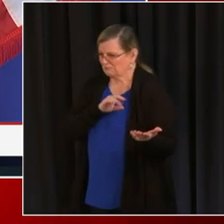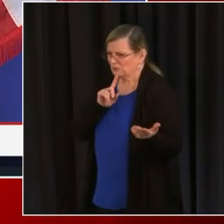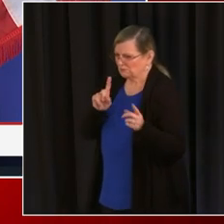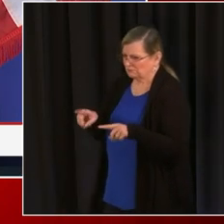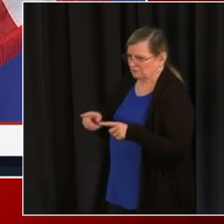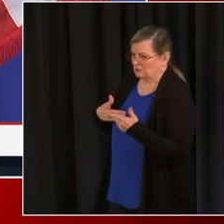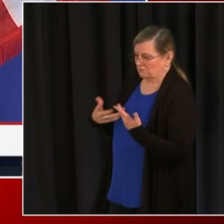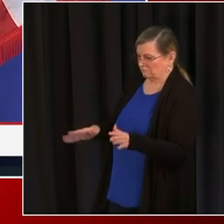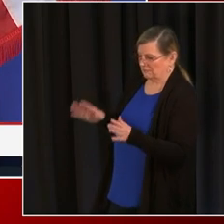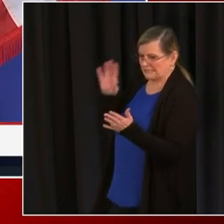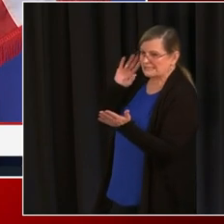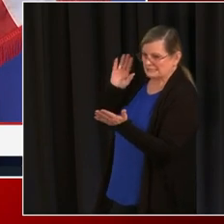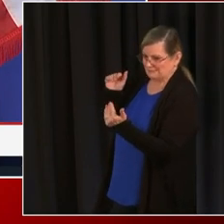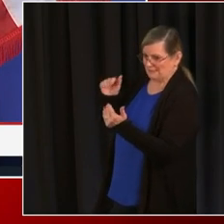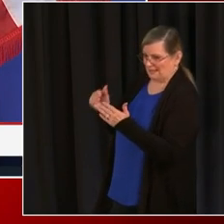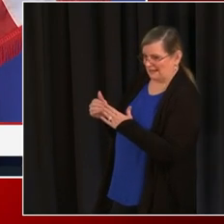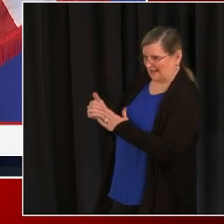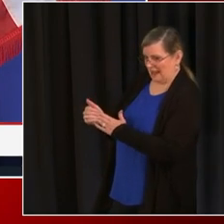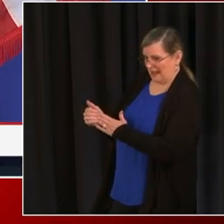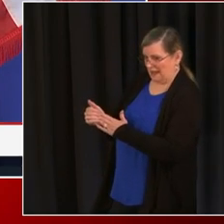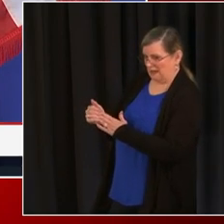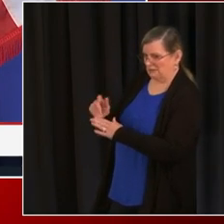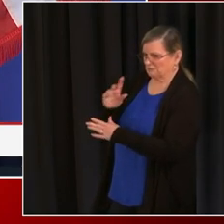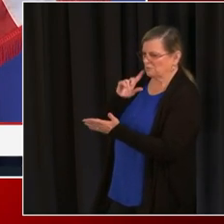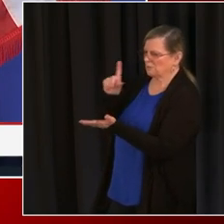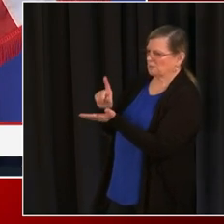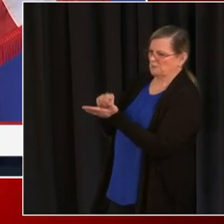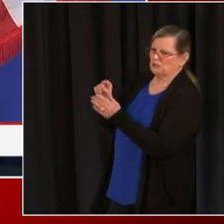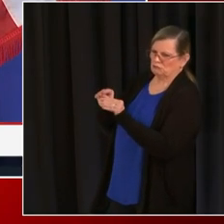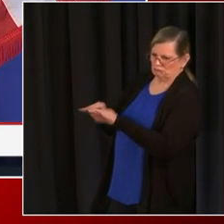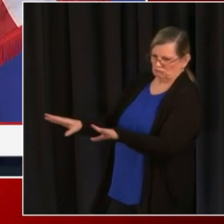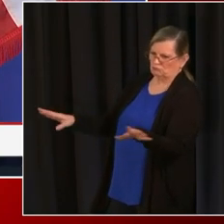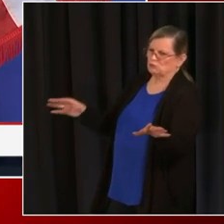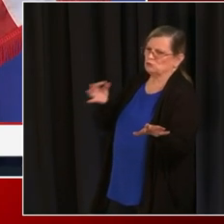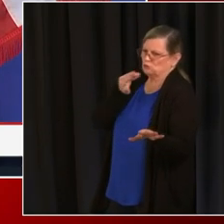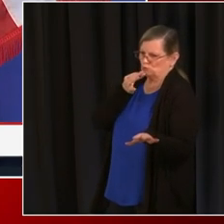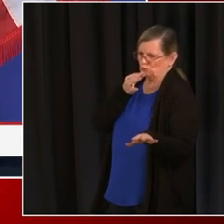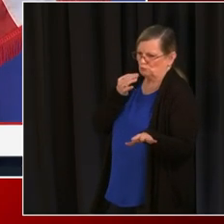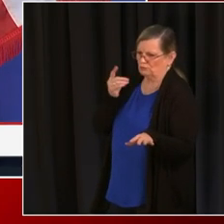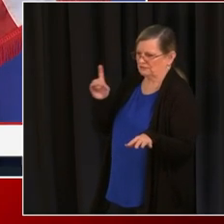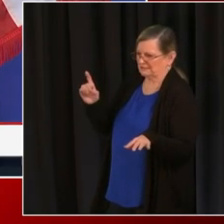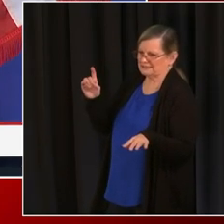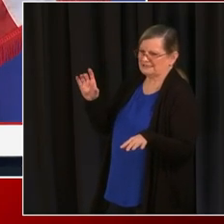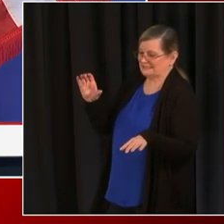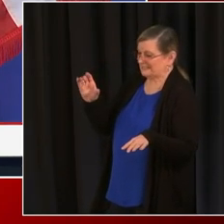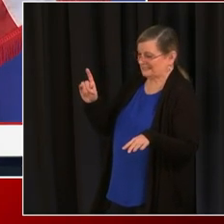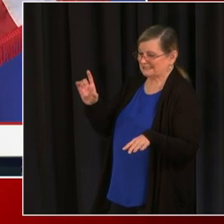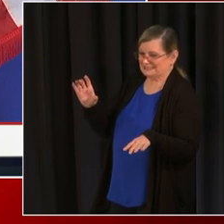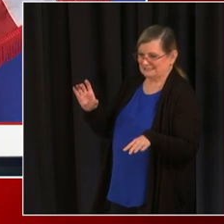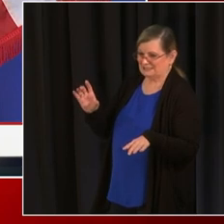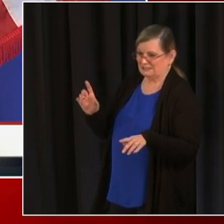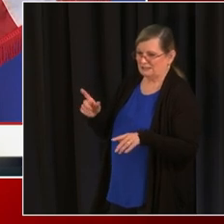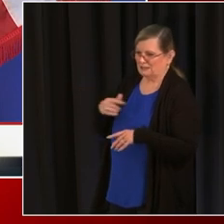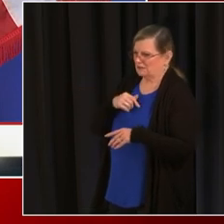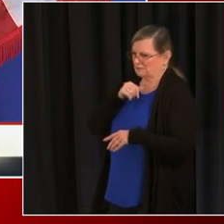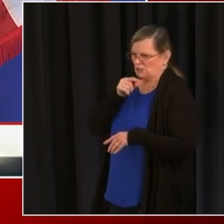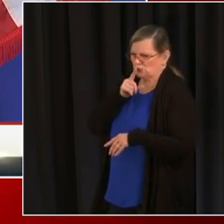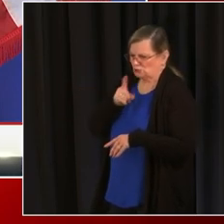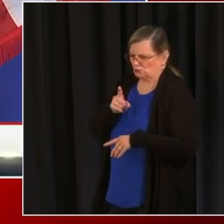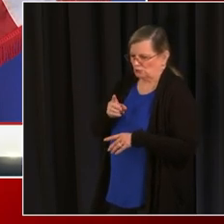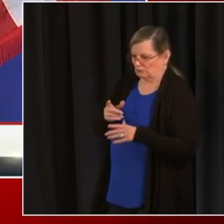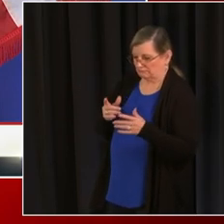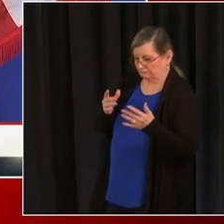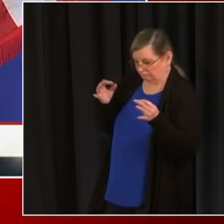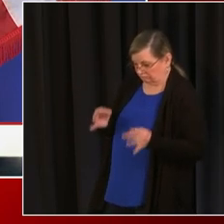expect that guidance will come out shortly. There are some. I had some remaining